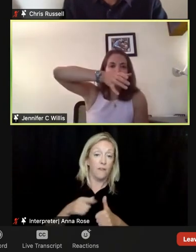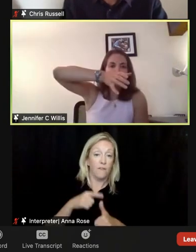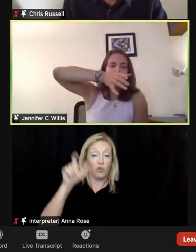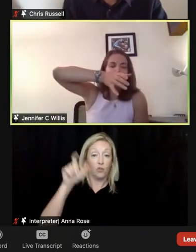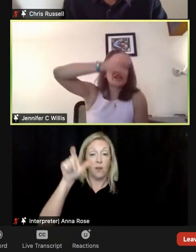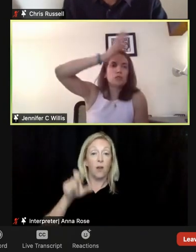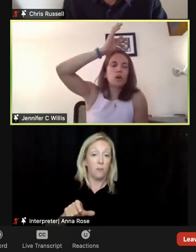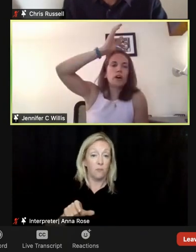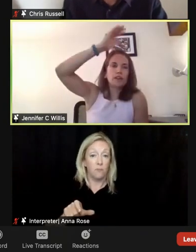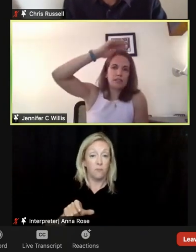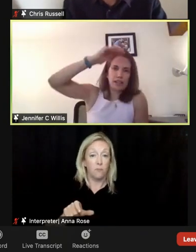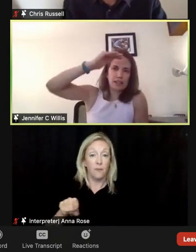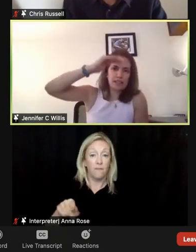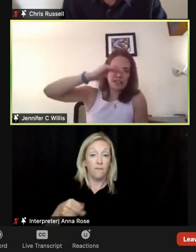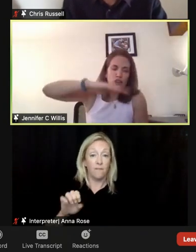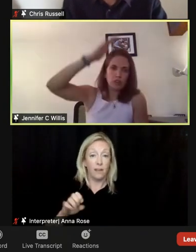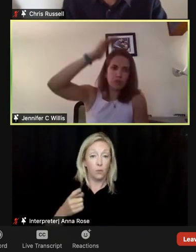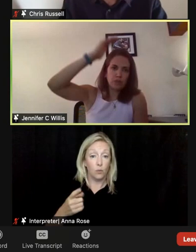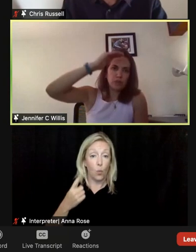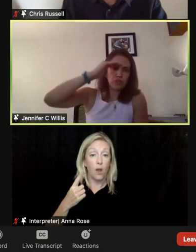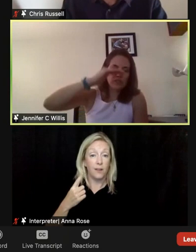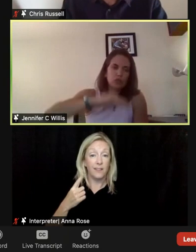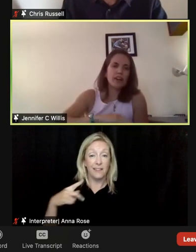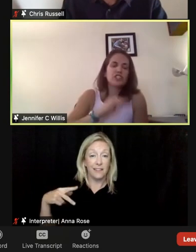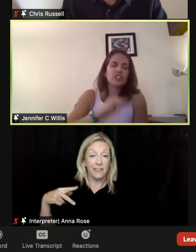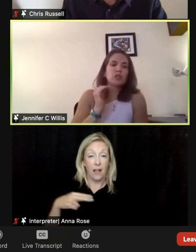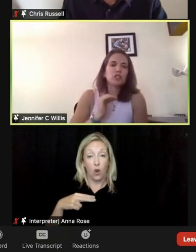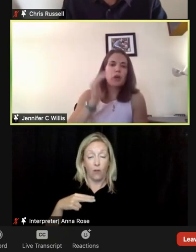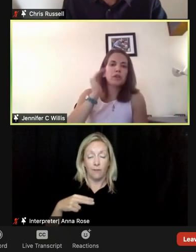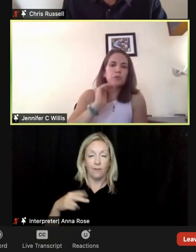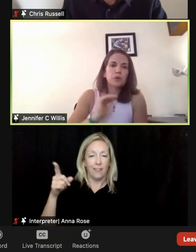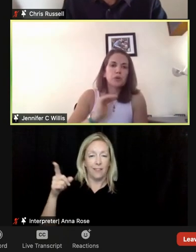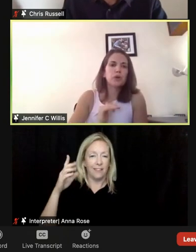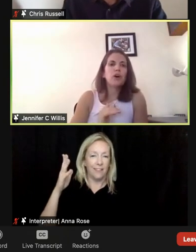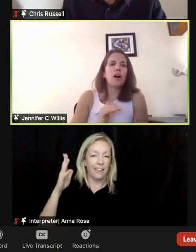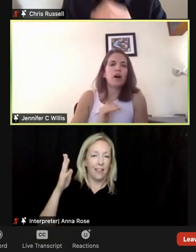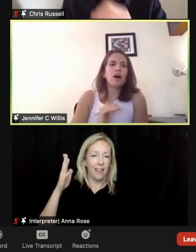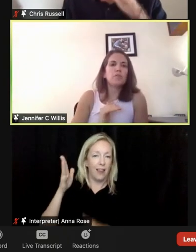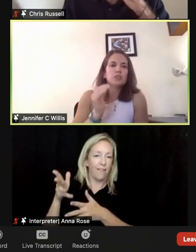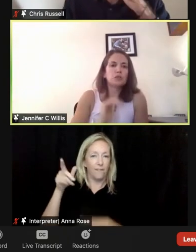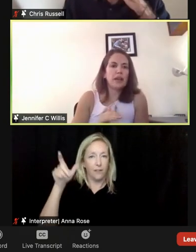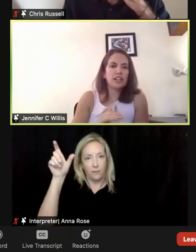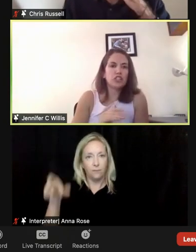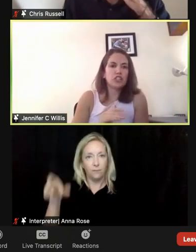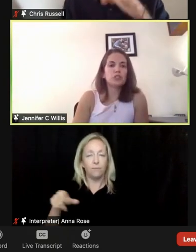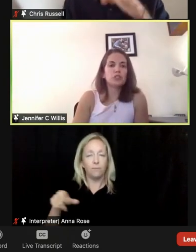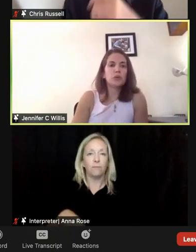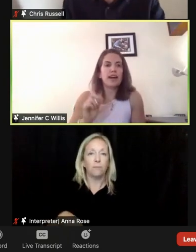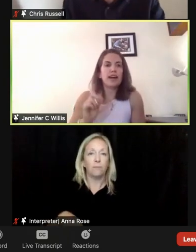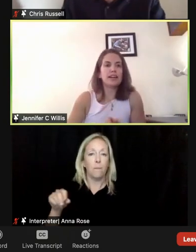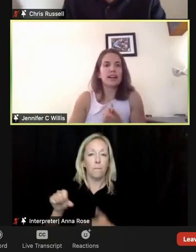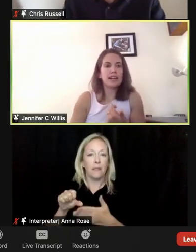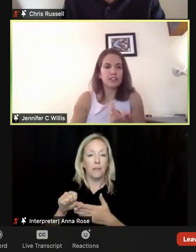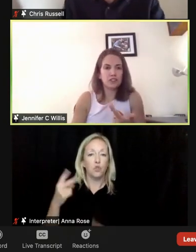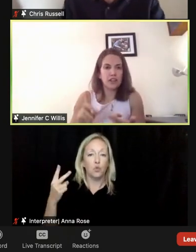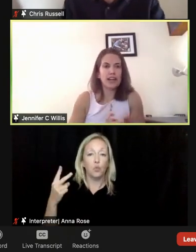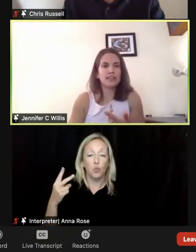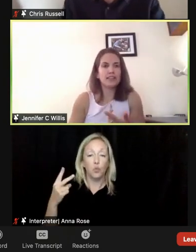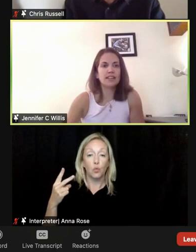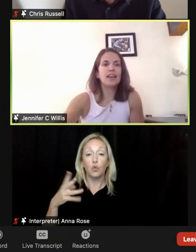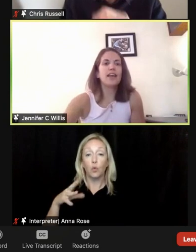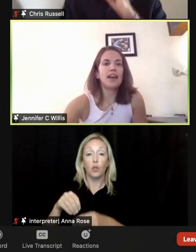column under phase 1 and listed all of those strategies that we just went through. This was page 2, so it added in